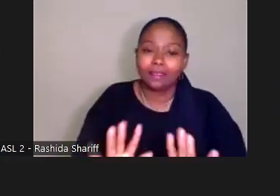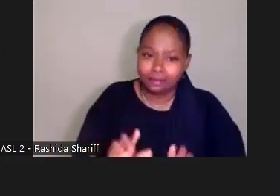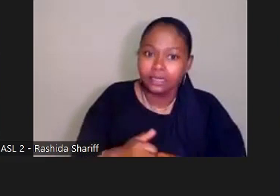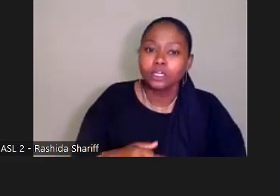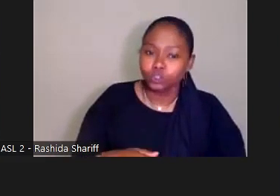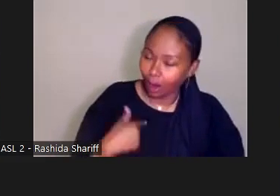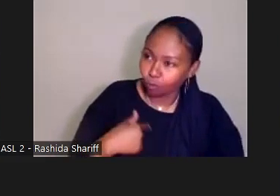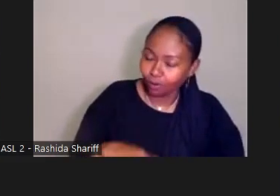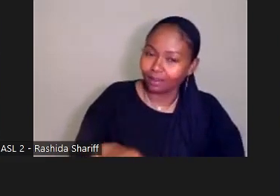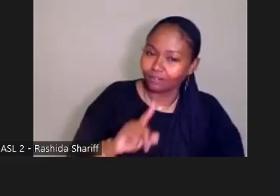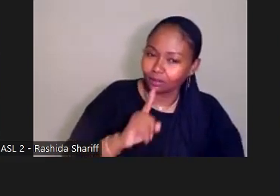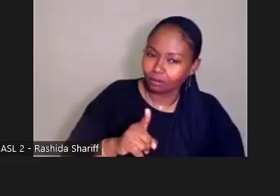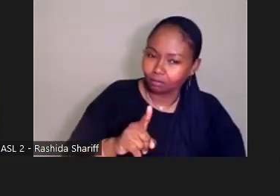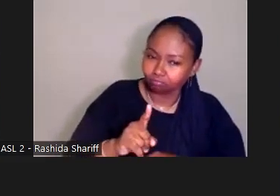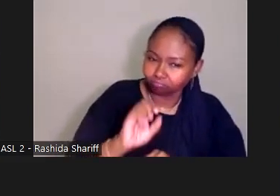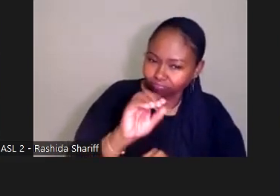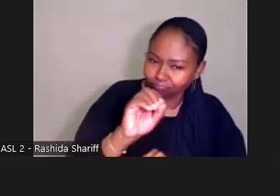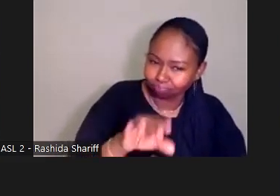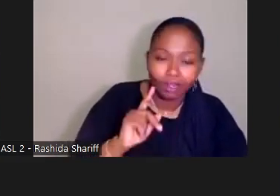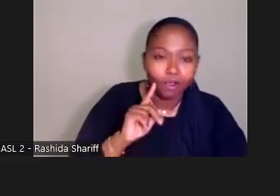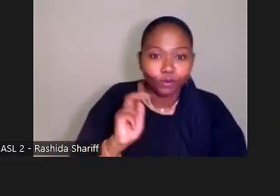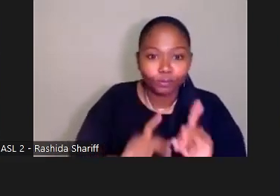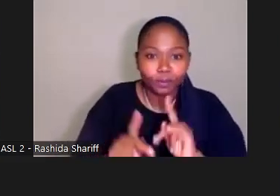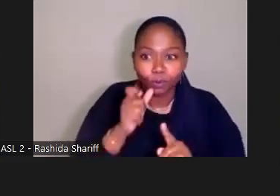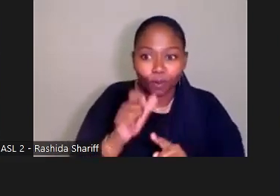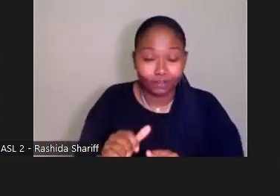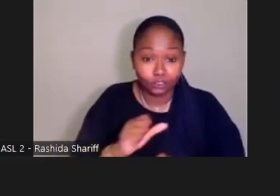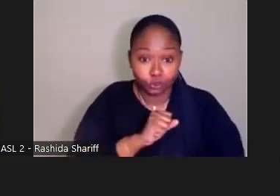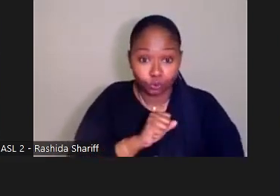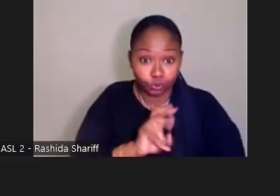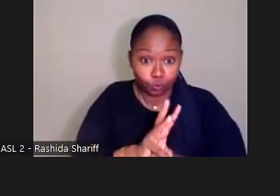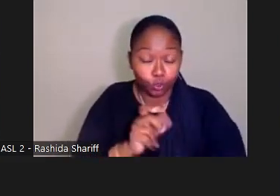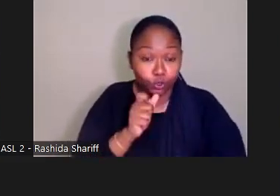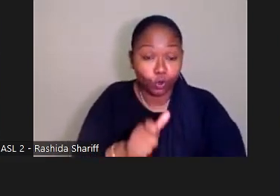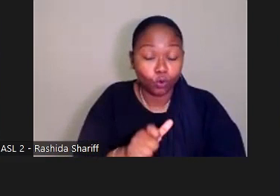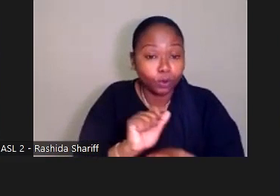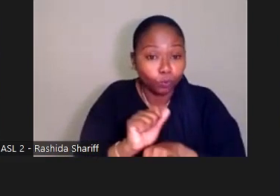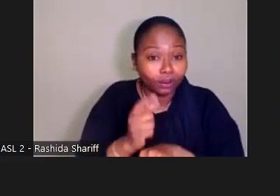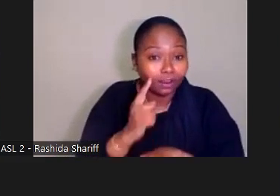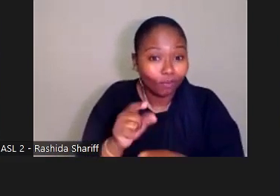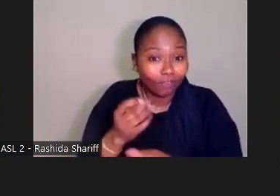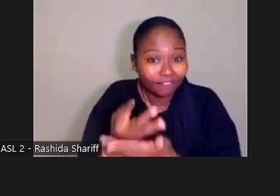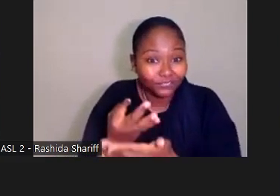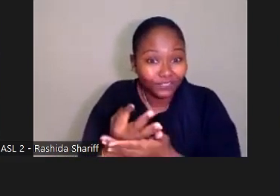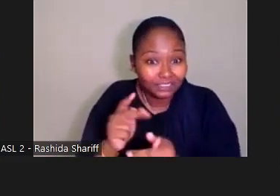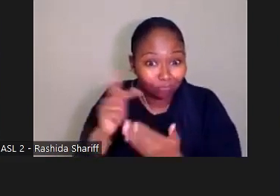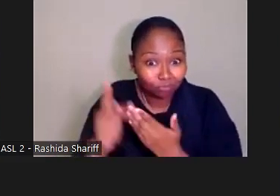Cal OES UV grants have helped us. You know, we have a social worker and a program advocate because of that Cal OES funding